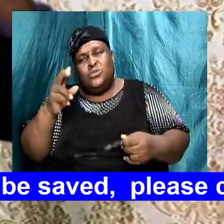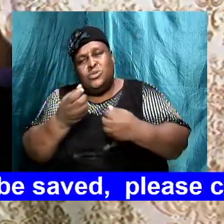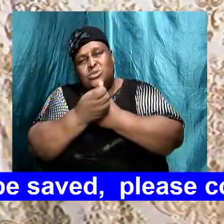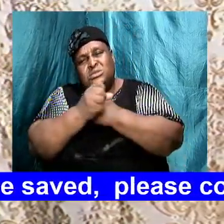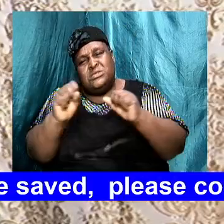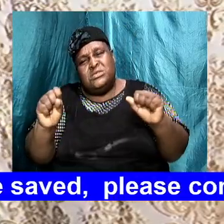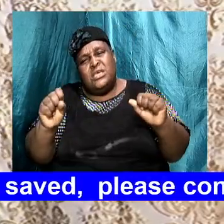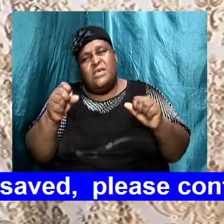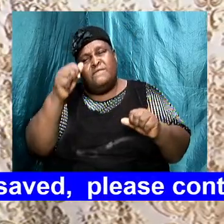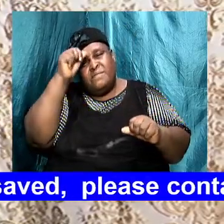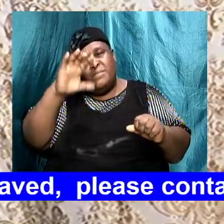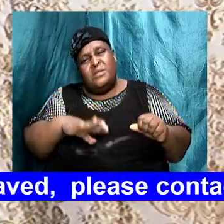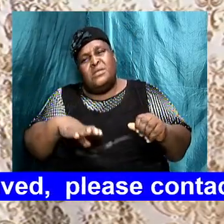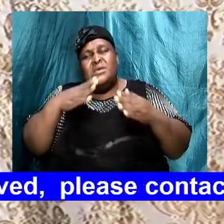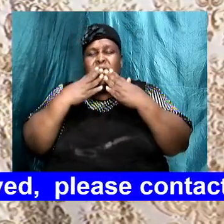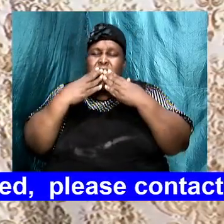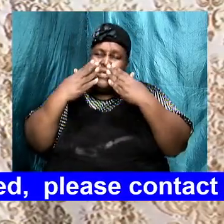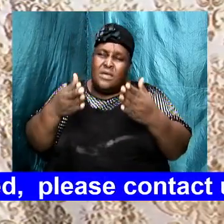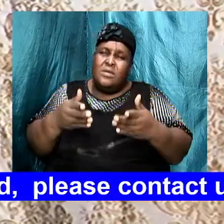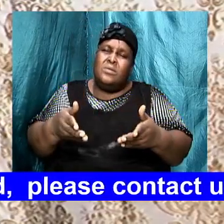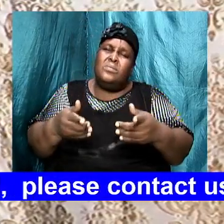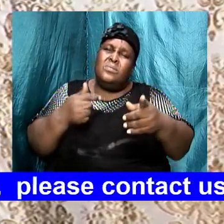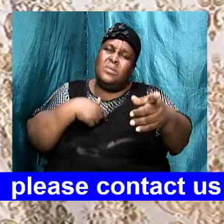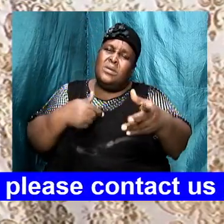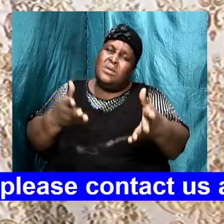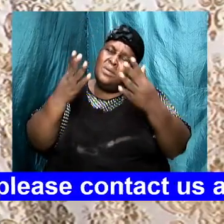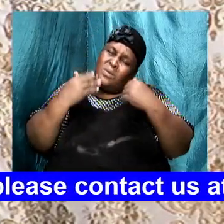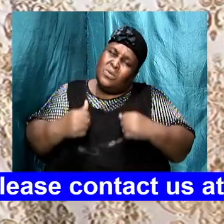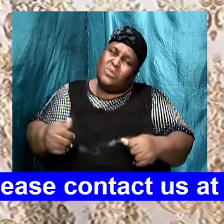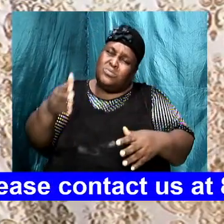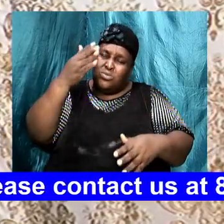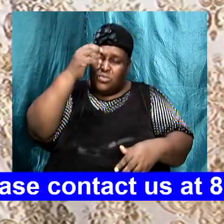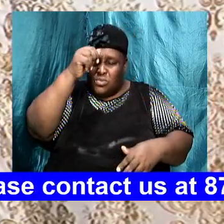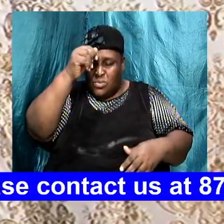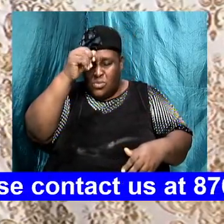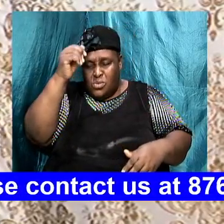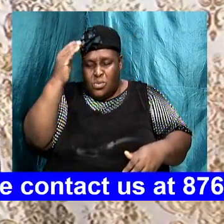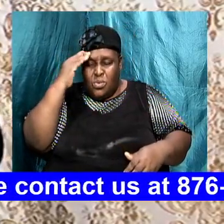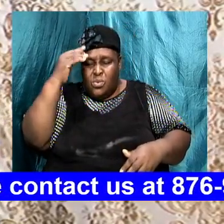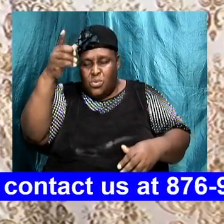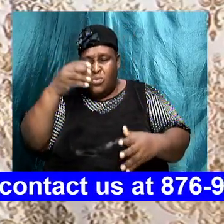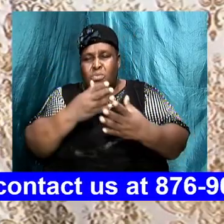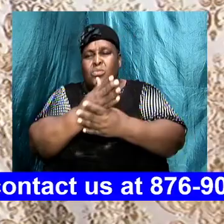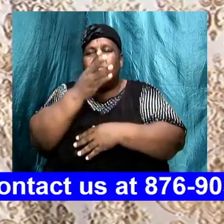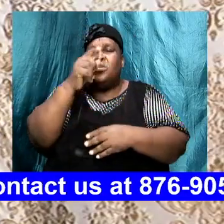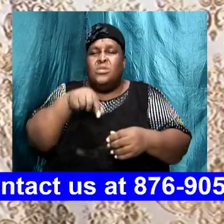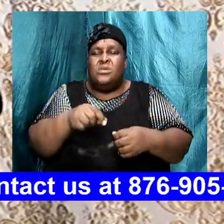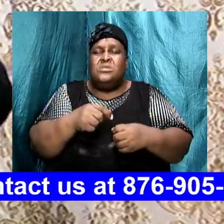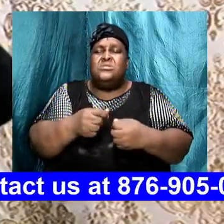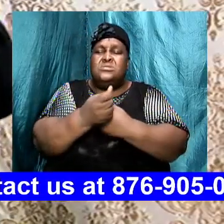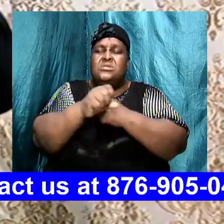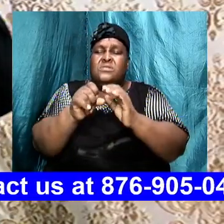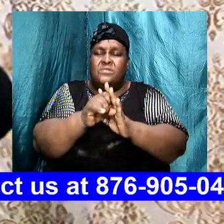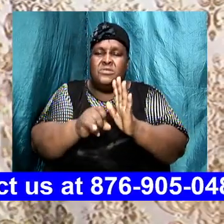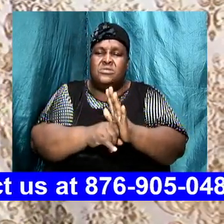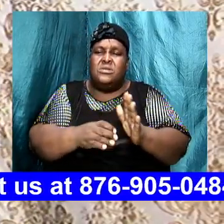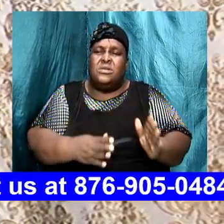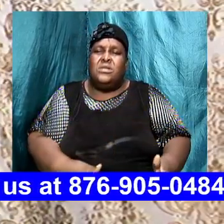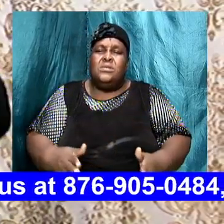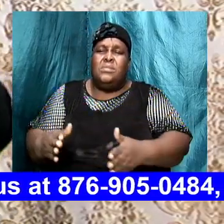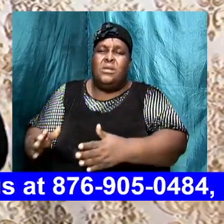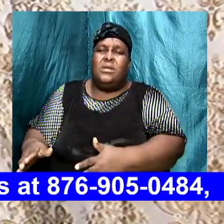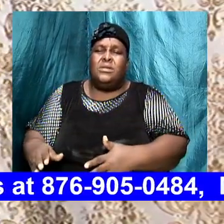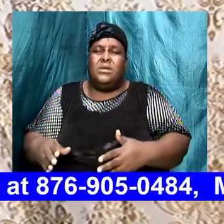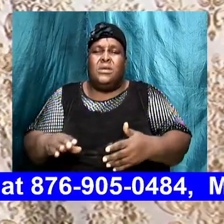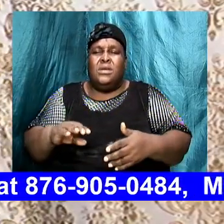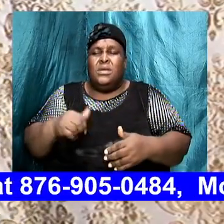And I thank you, God, that I've come to know you through this plan. And anyone tuning in tonight, you are not saved.